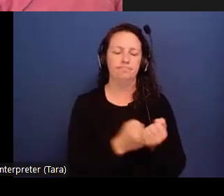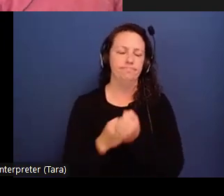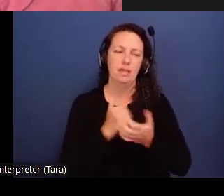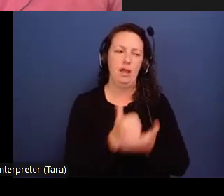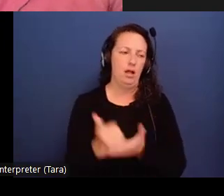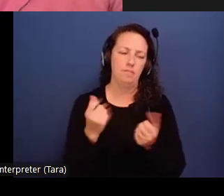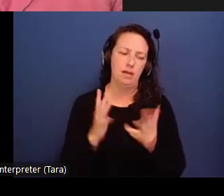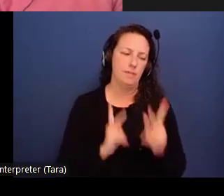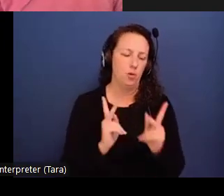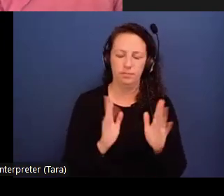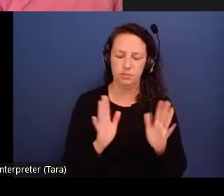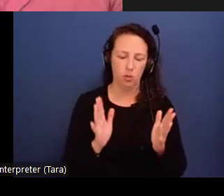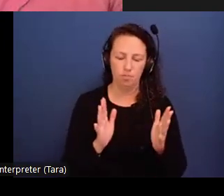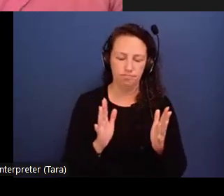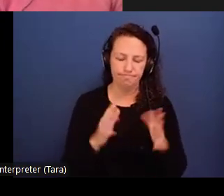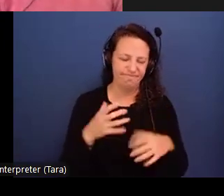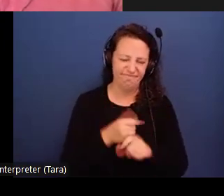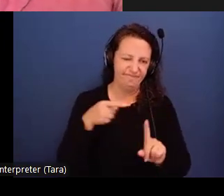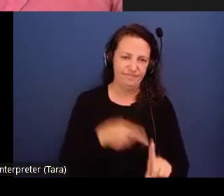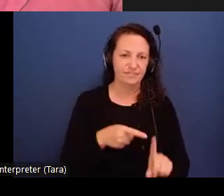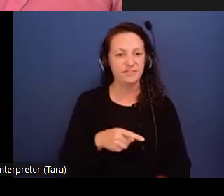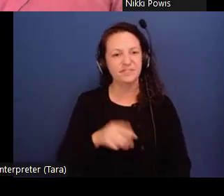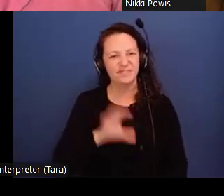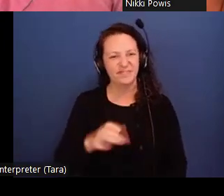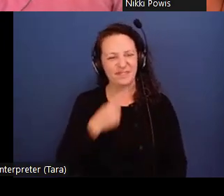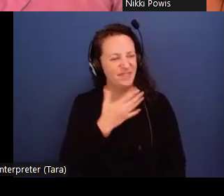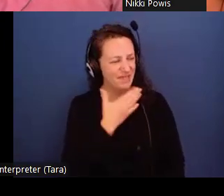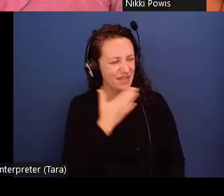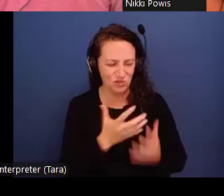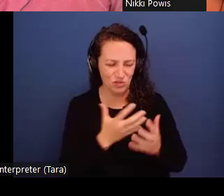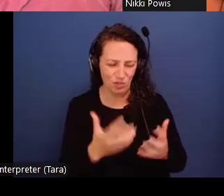what I would like to say. Thanks. Okay, thank you so much.